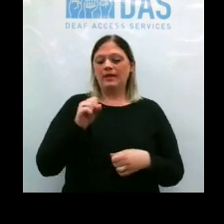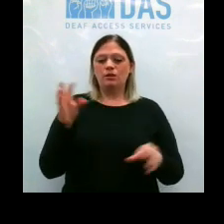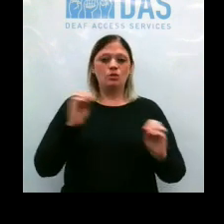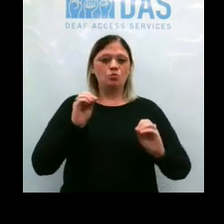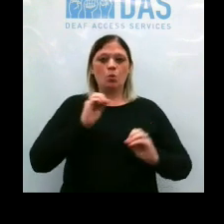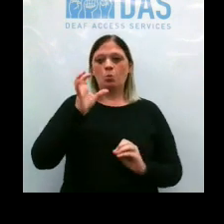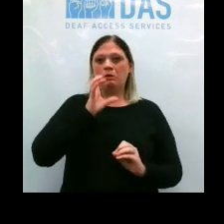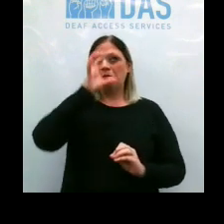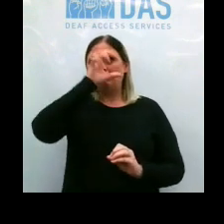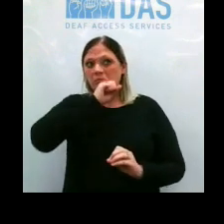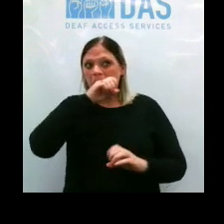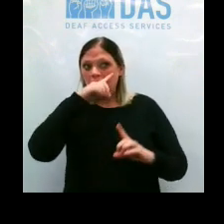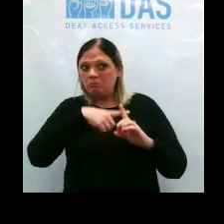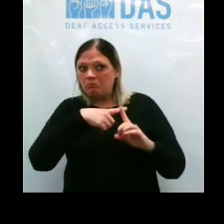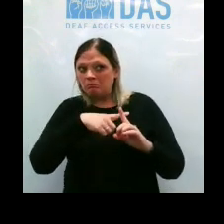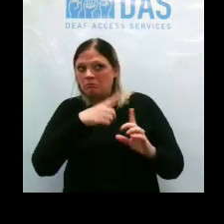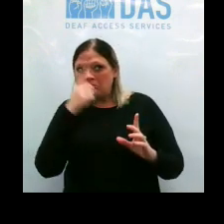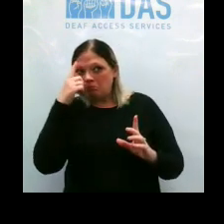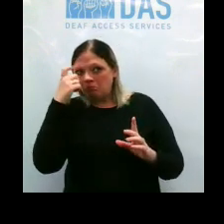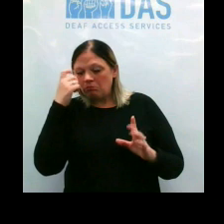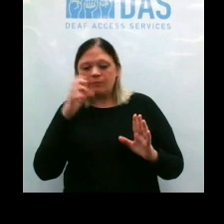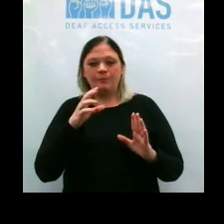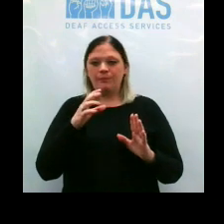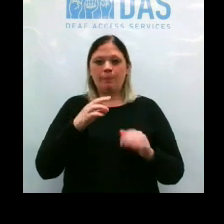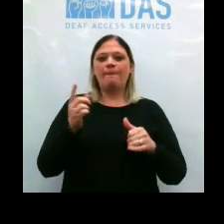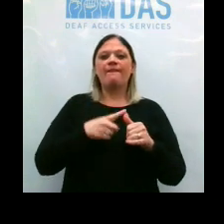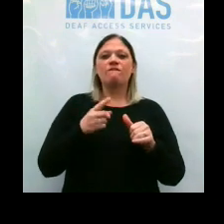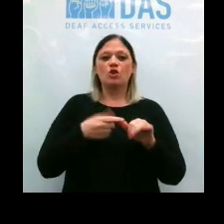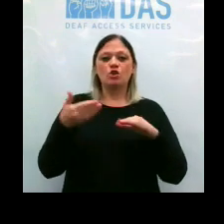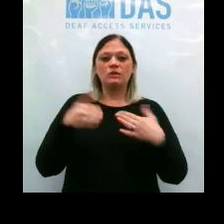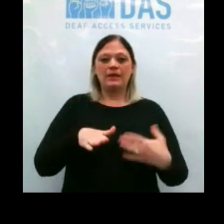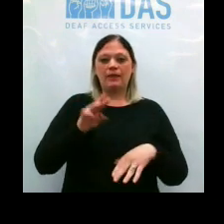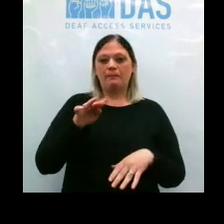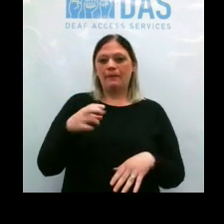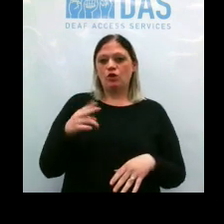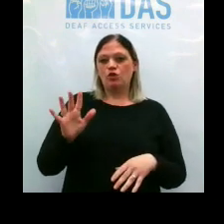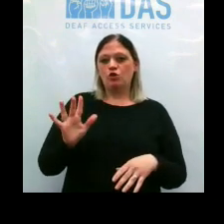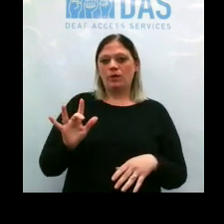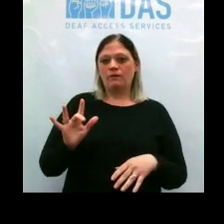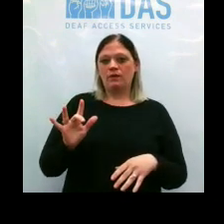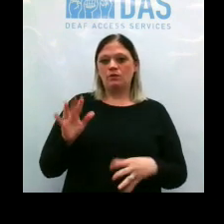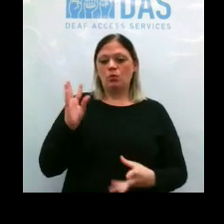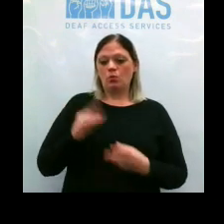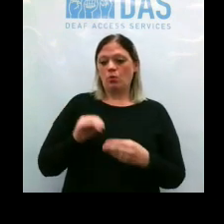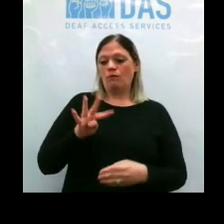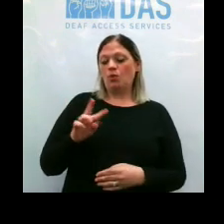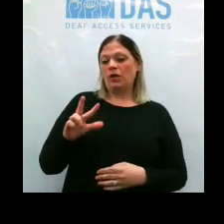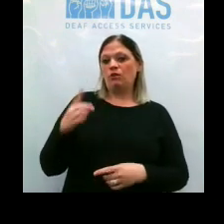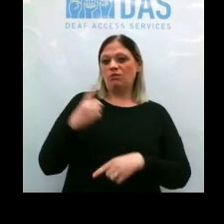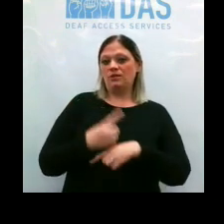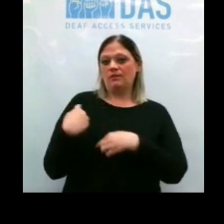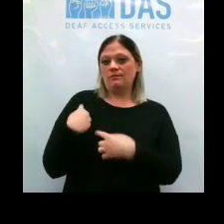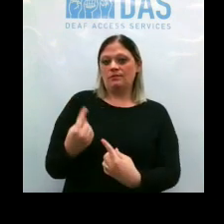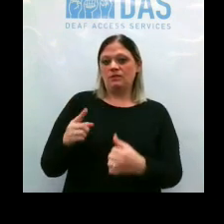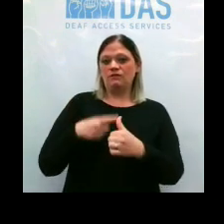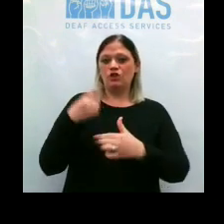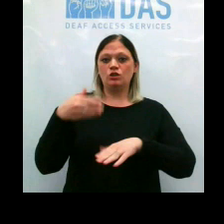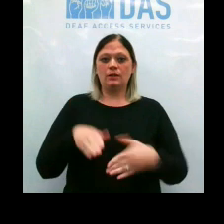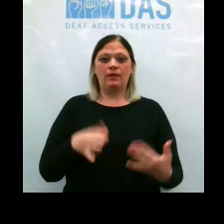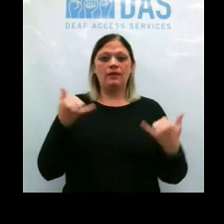positive cases. And as I noted, our first death was actually on March 25th, so it's been 43 days since the first death, and we